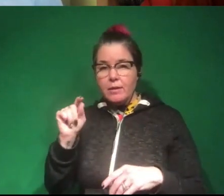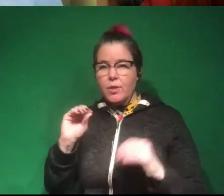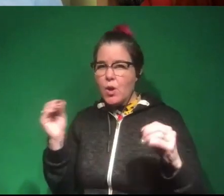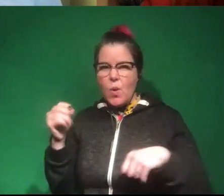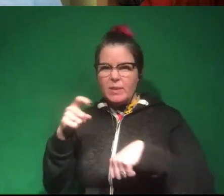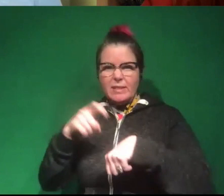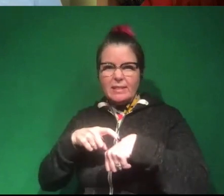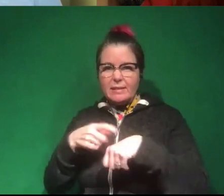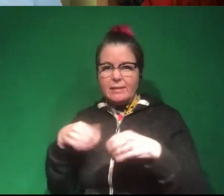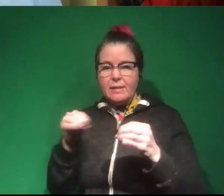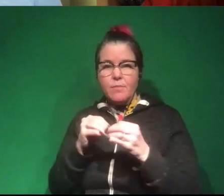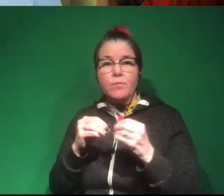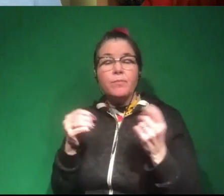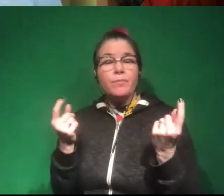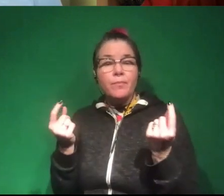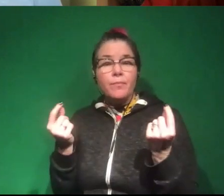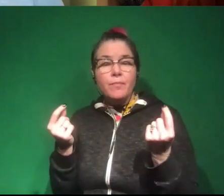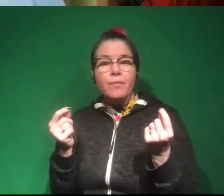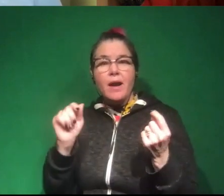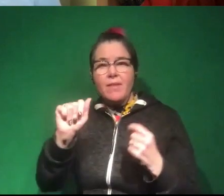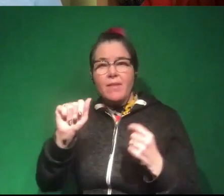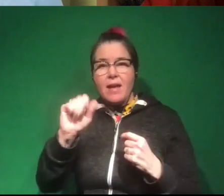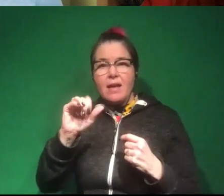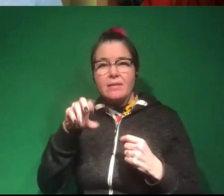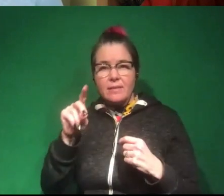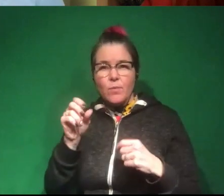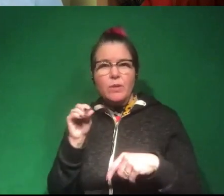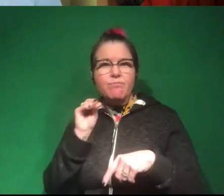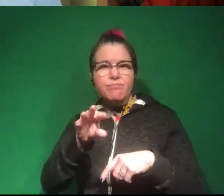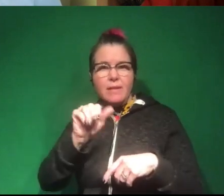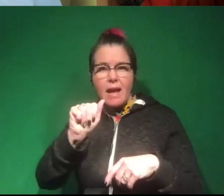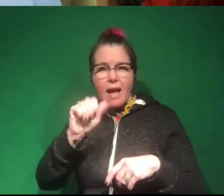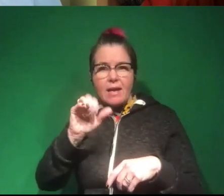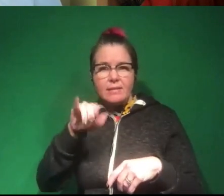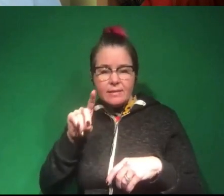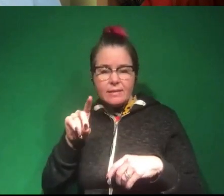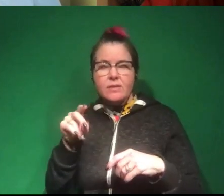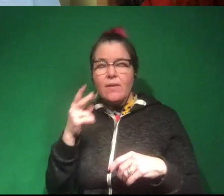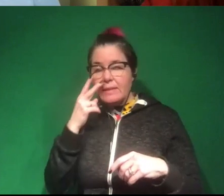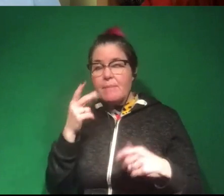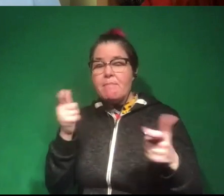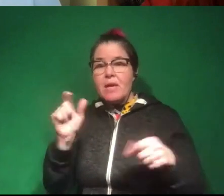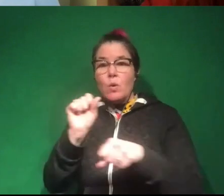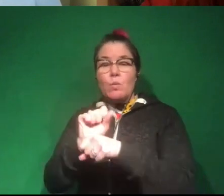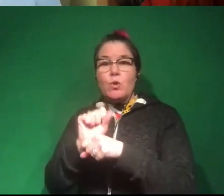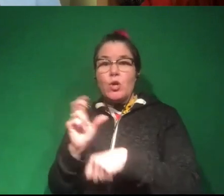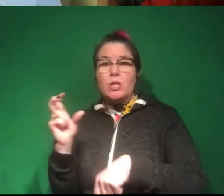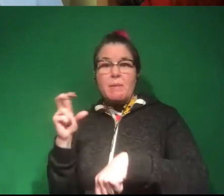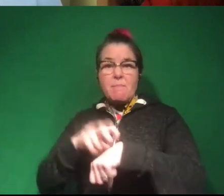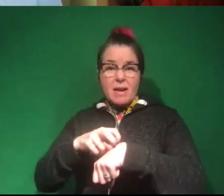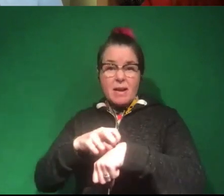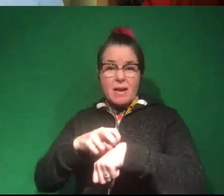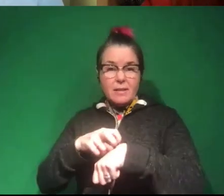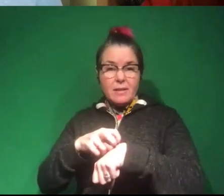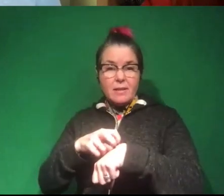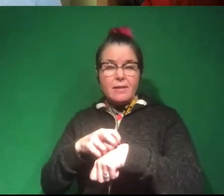anymore. Instead, they have an acid gland, so they spray acid. So I've seen big workers bite me, and the bite,